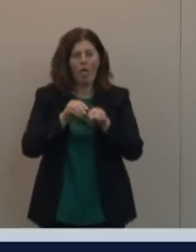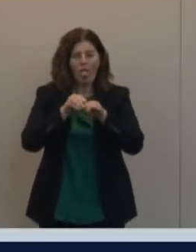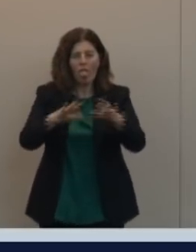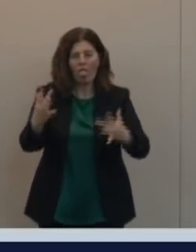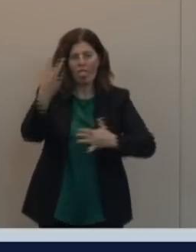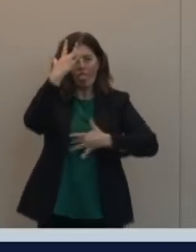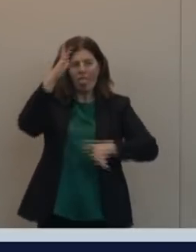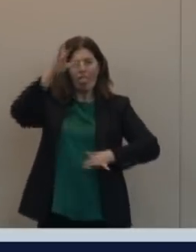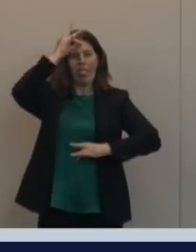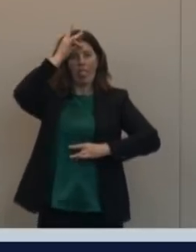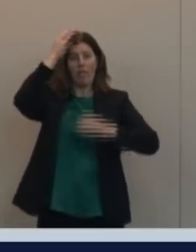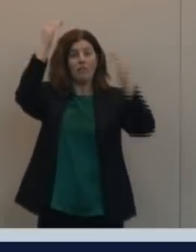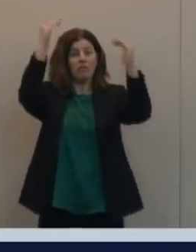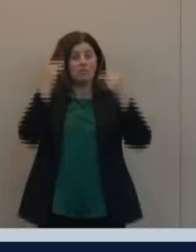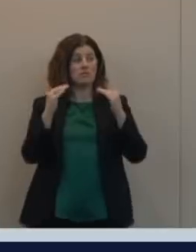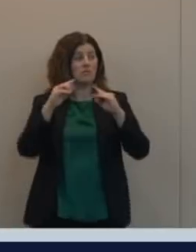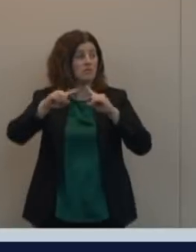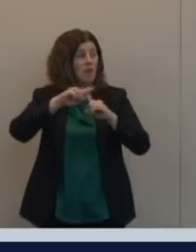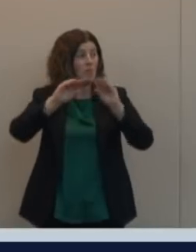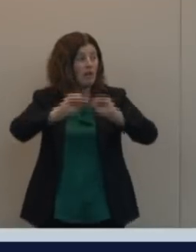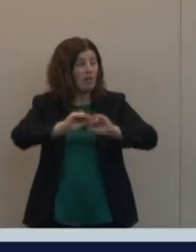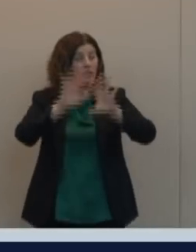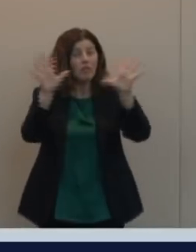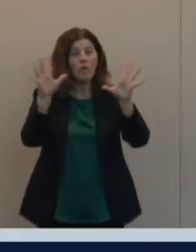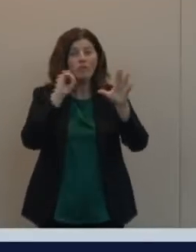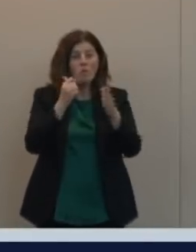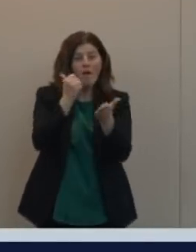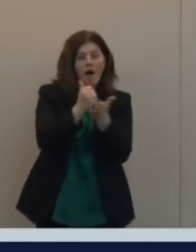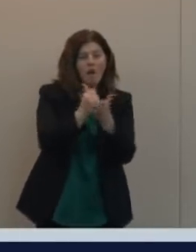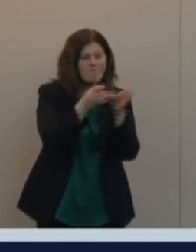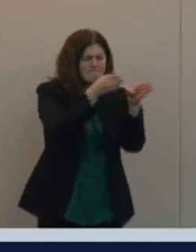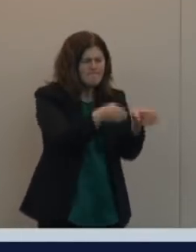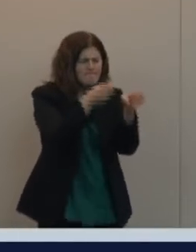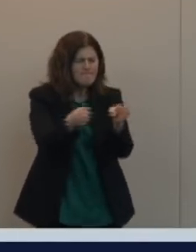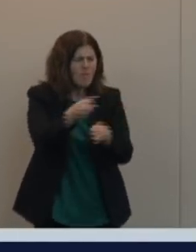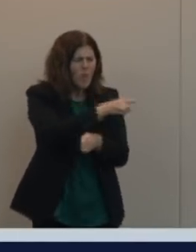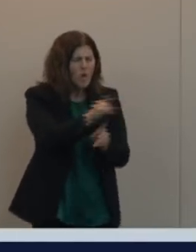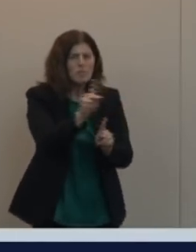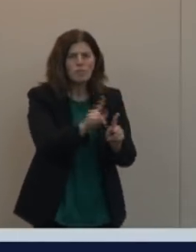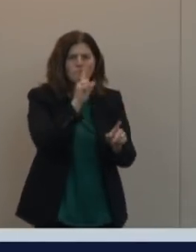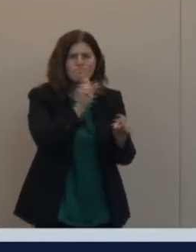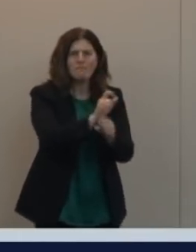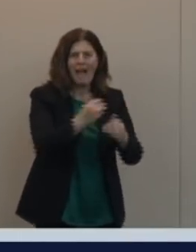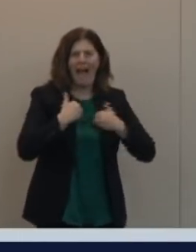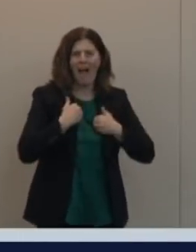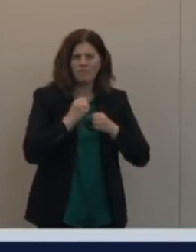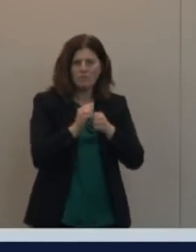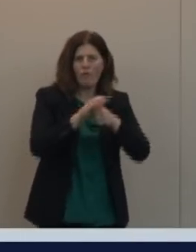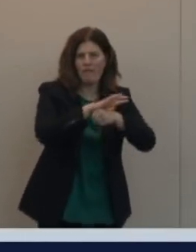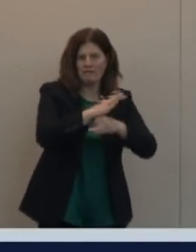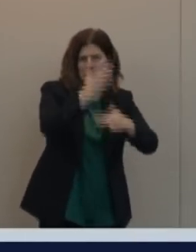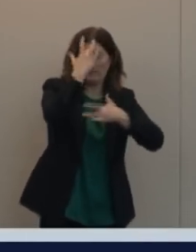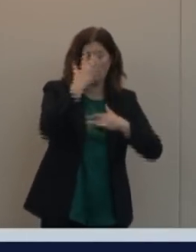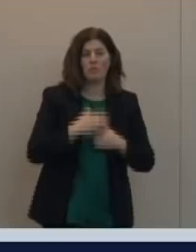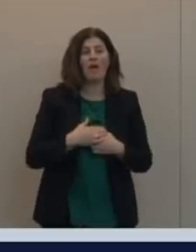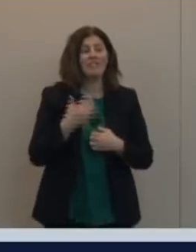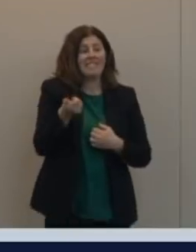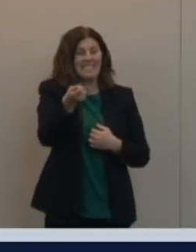and also being really clear that we need to do more for individuals who are COVID-19 positive. So we now have